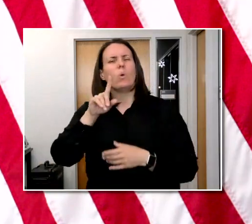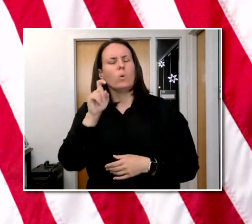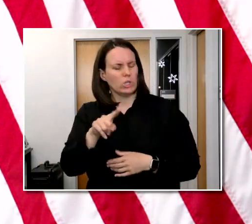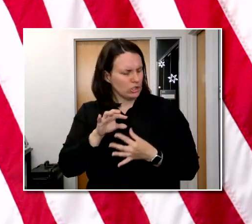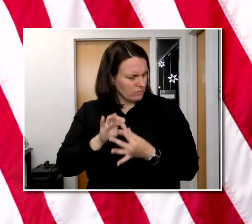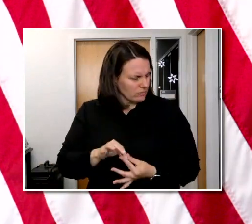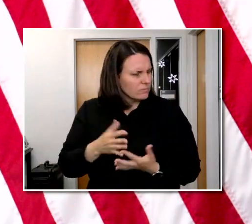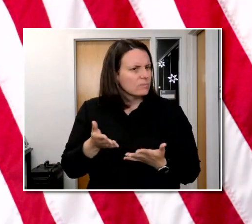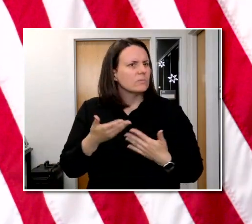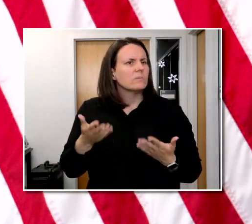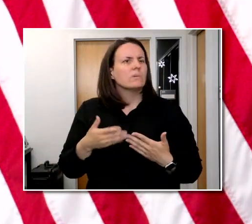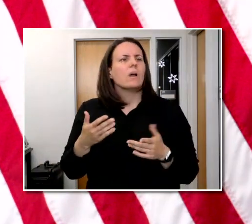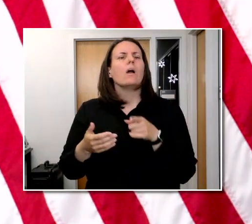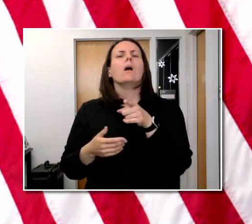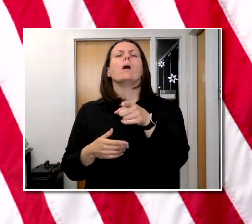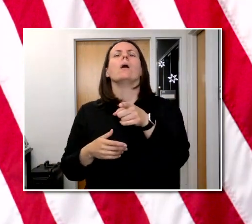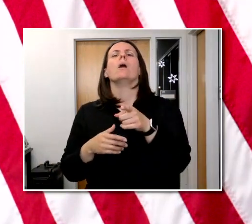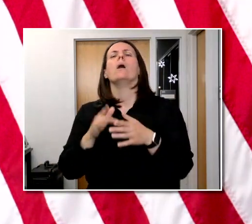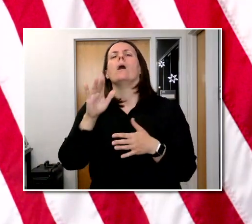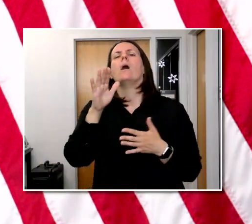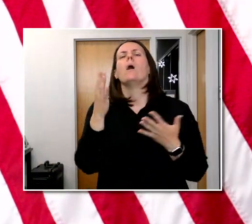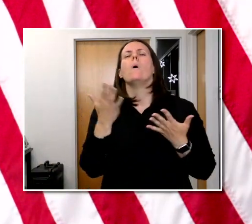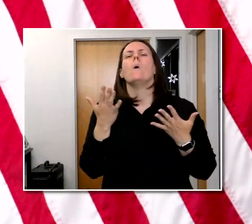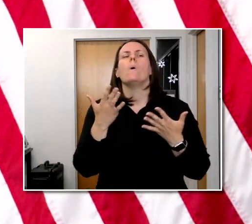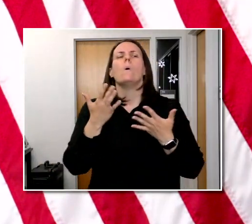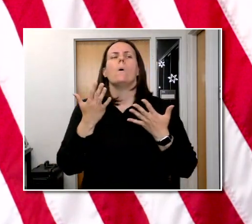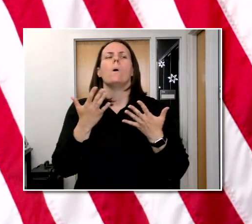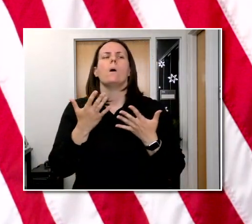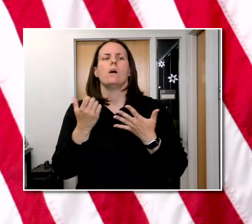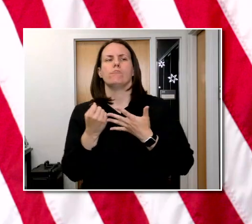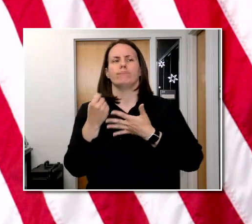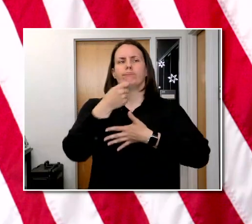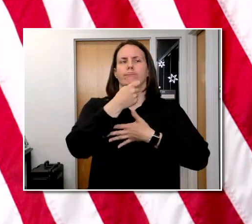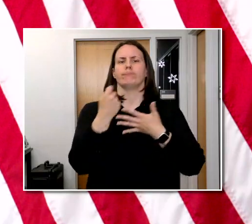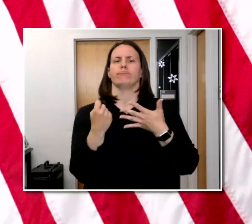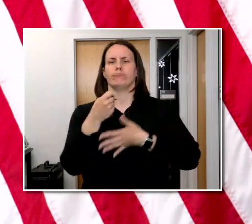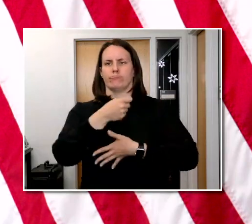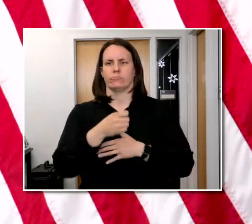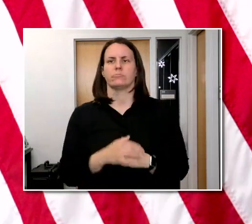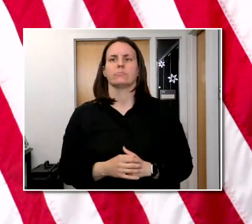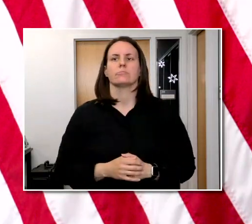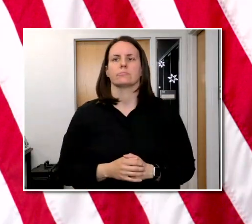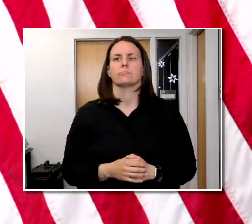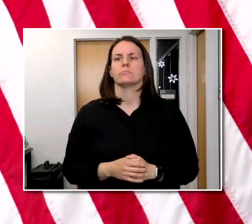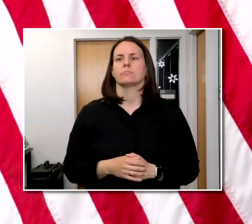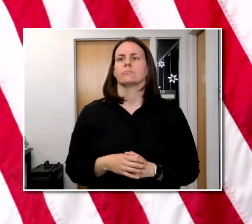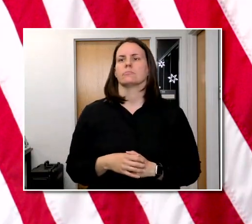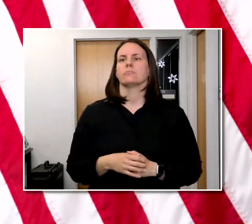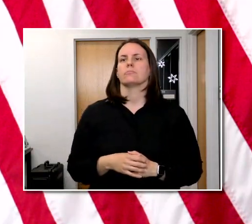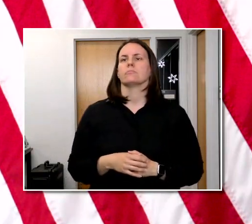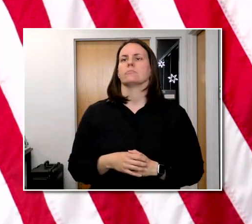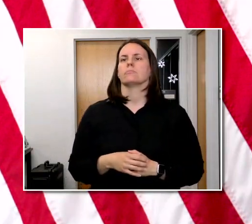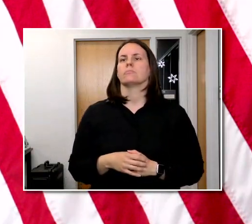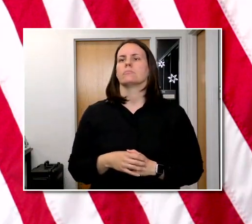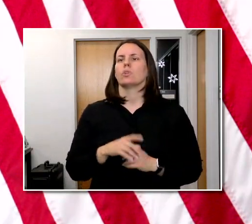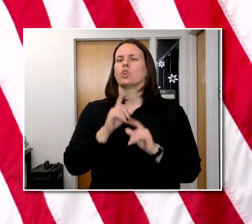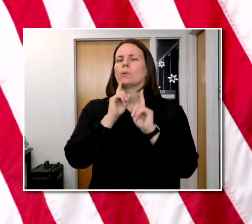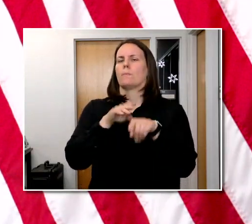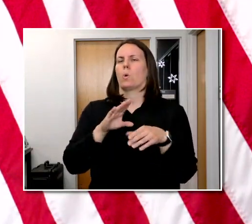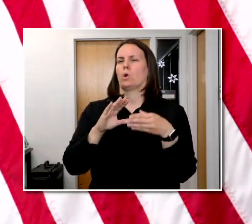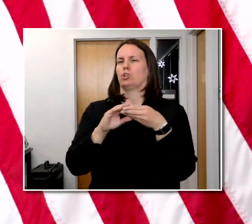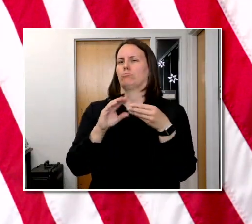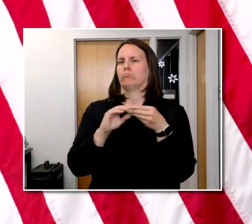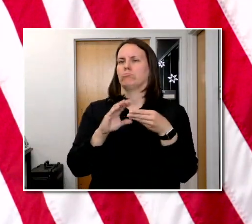gateway criteria. Yeah, the gateway. I noticed Yeah. when I was trying to get ahead of this meeting and do some writing. You bet.